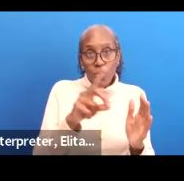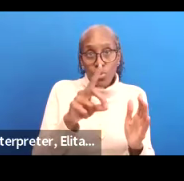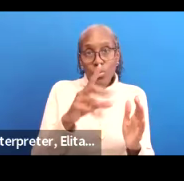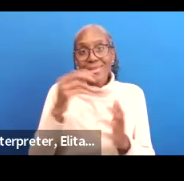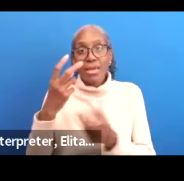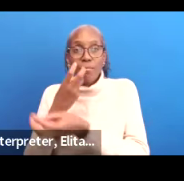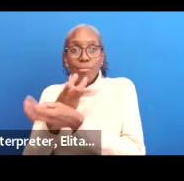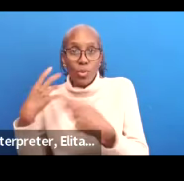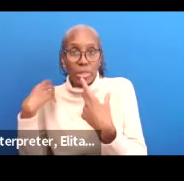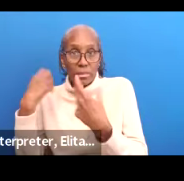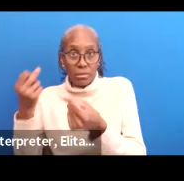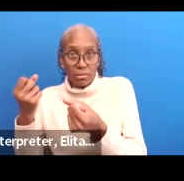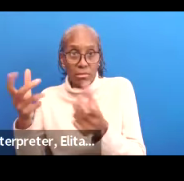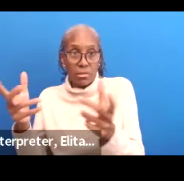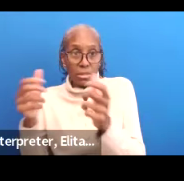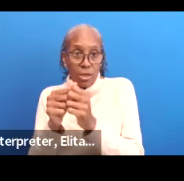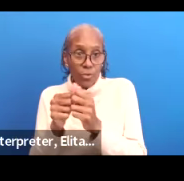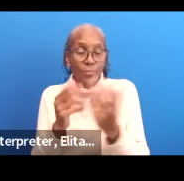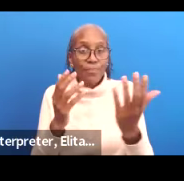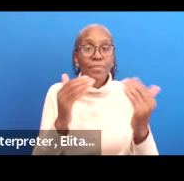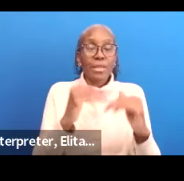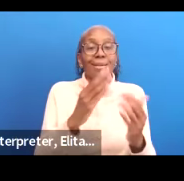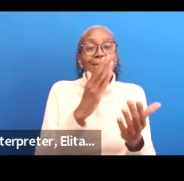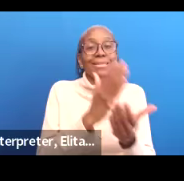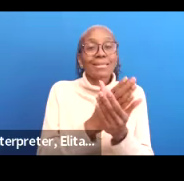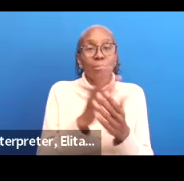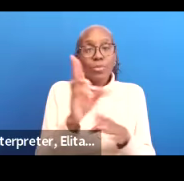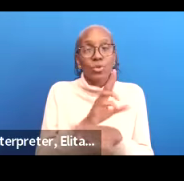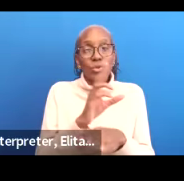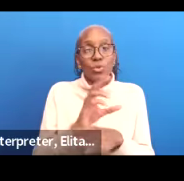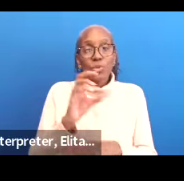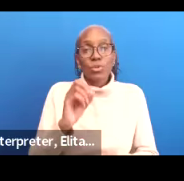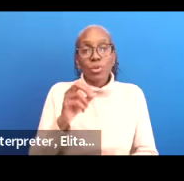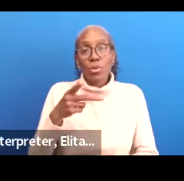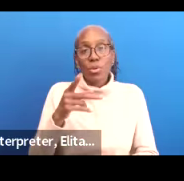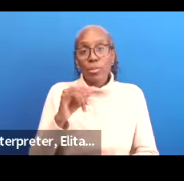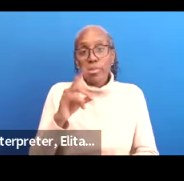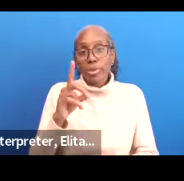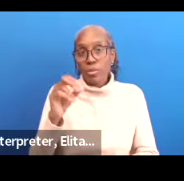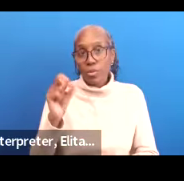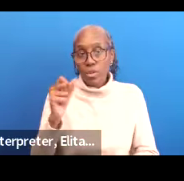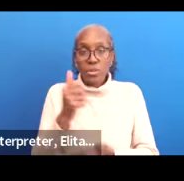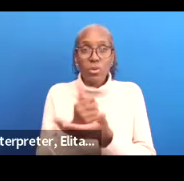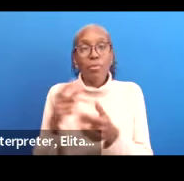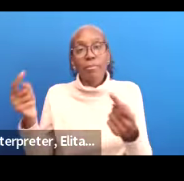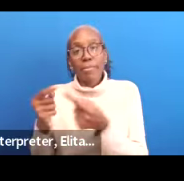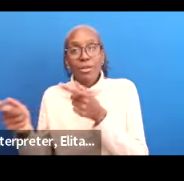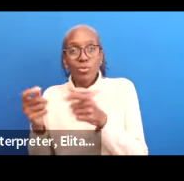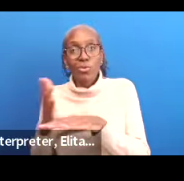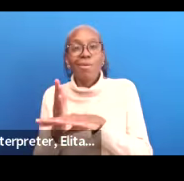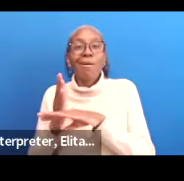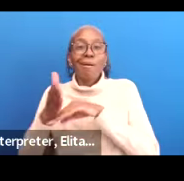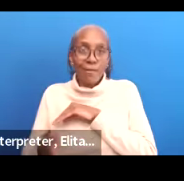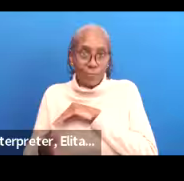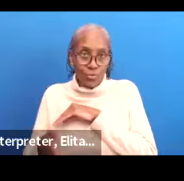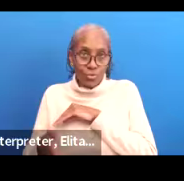If possible, stopping the use of opioids can help with pain control afterwards,